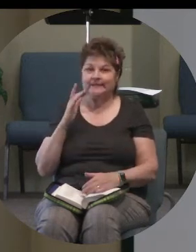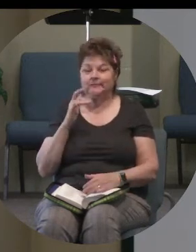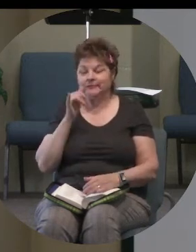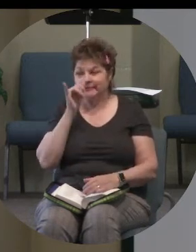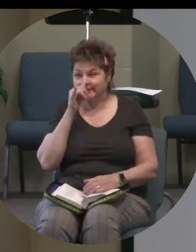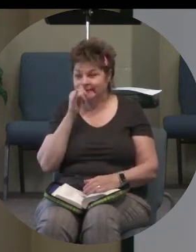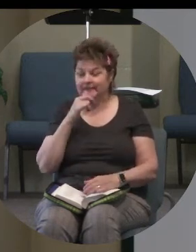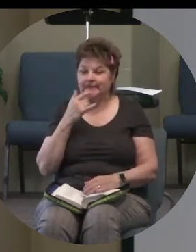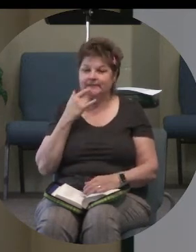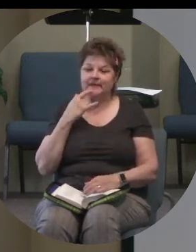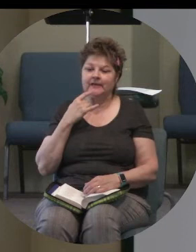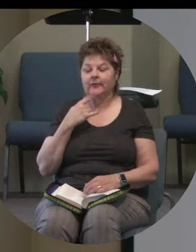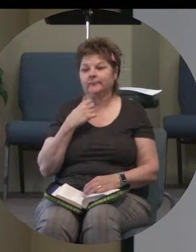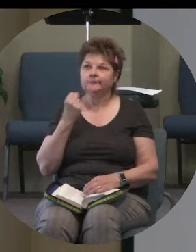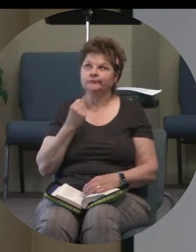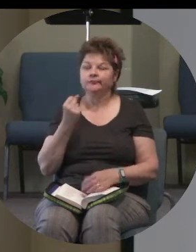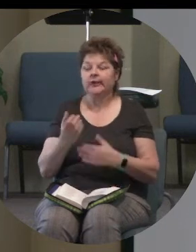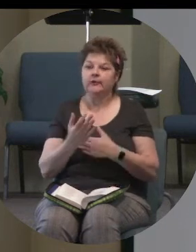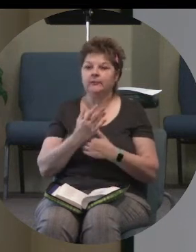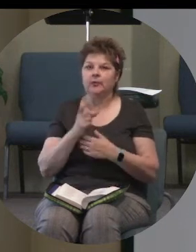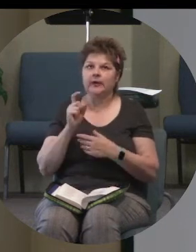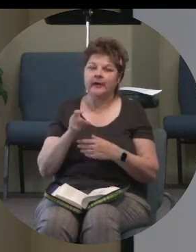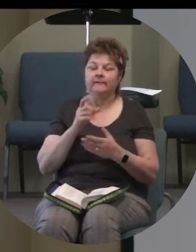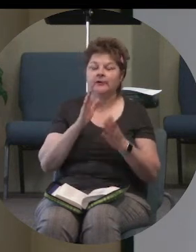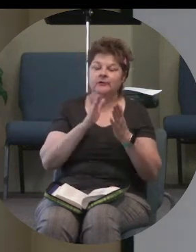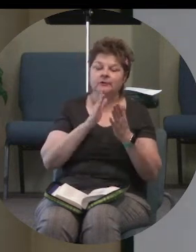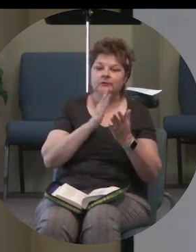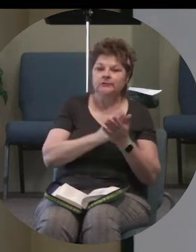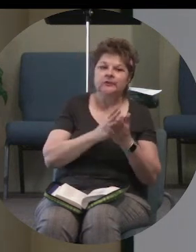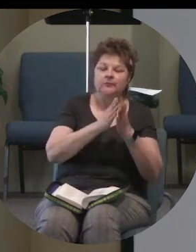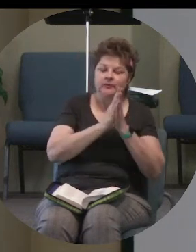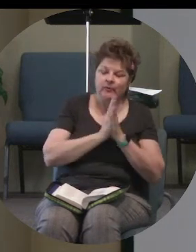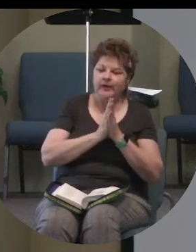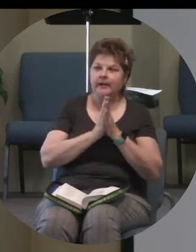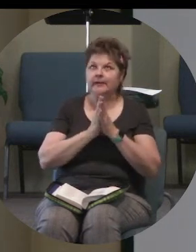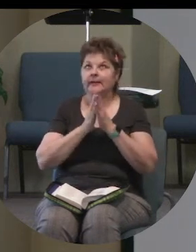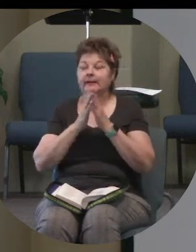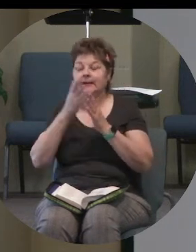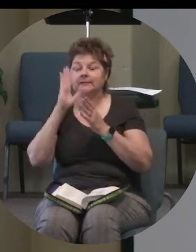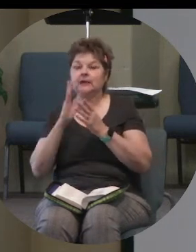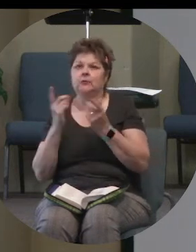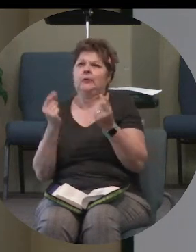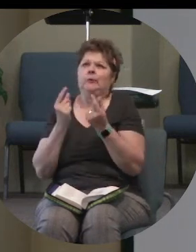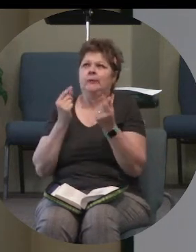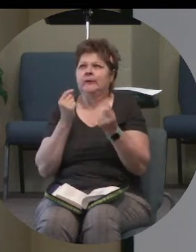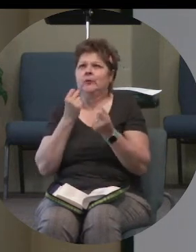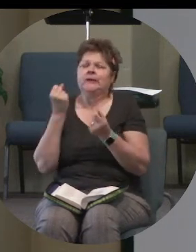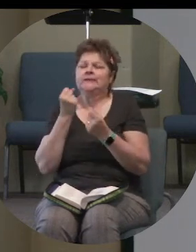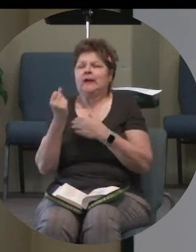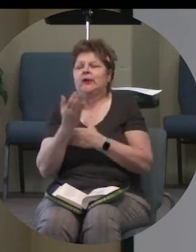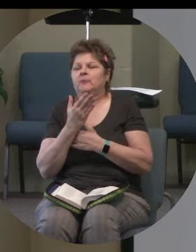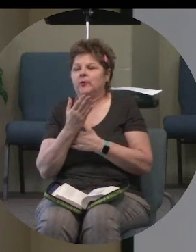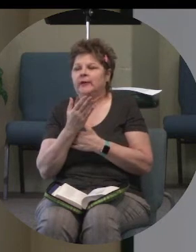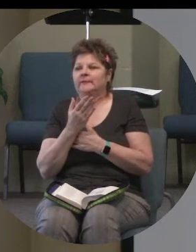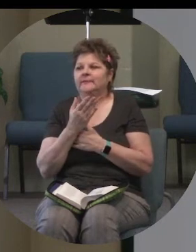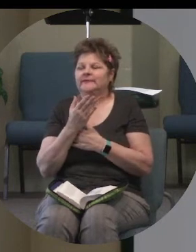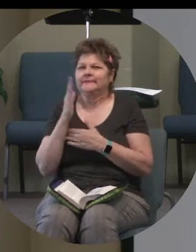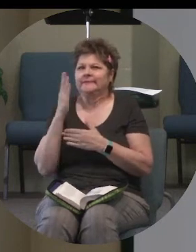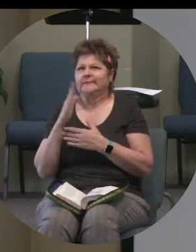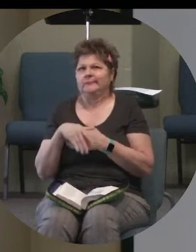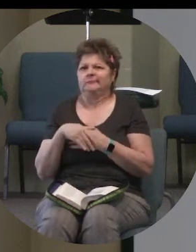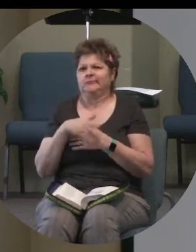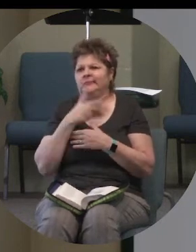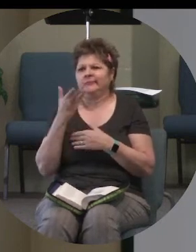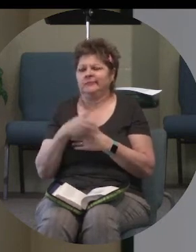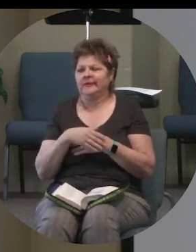to say Saturday morning I have to stop and pray and ask God what he wants me to do, because it seems so small and trivial. But he wants even those